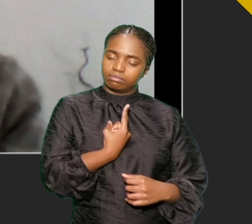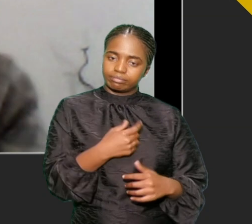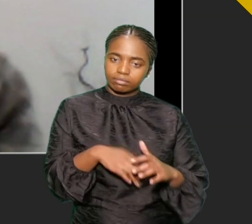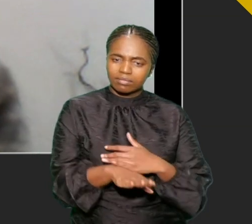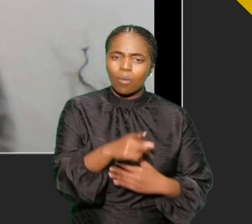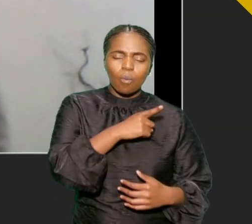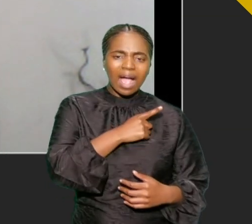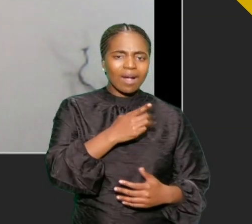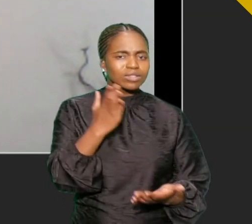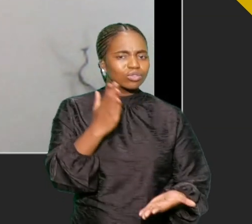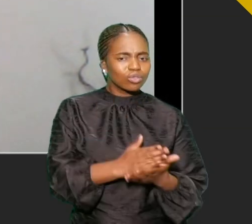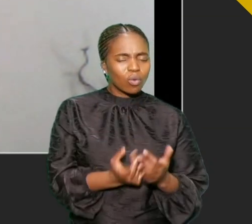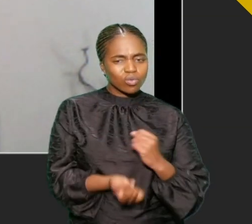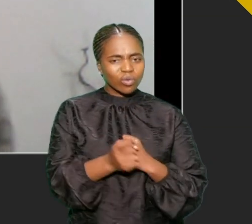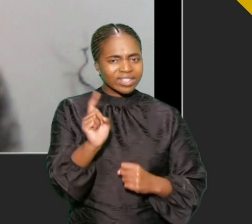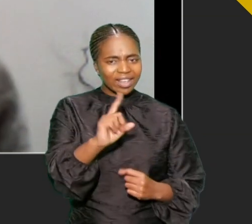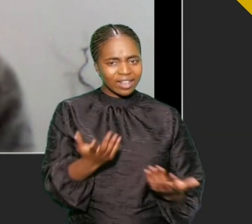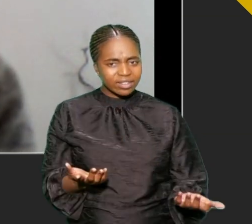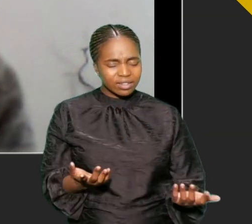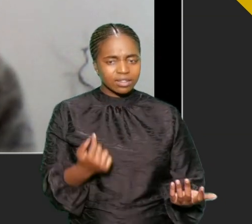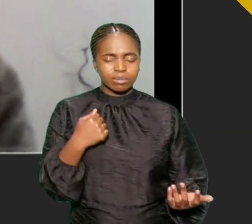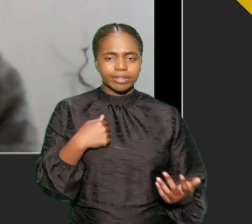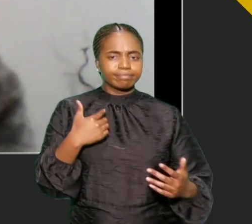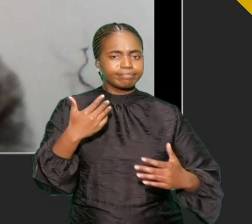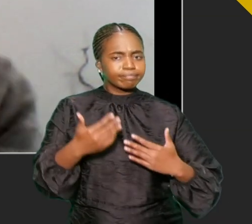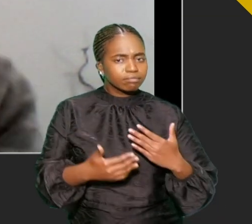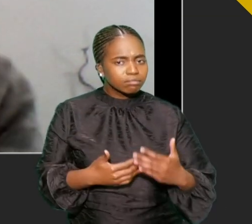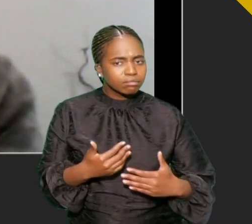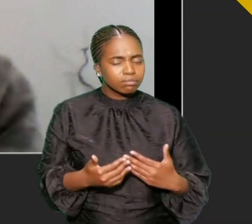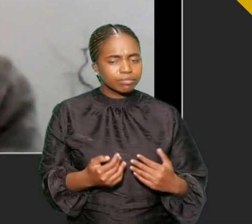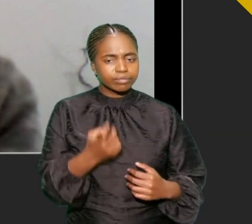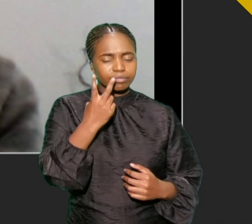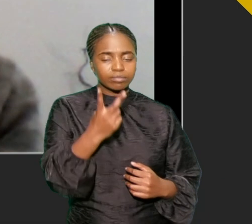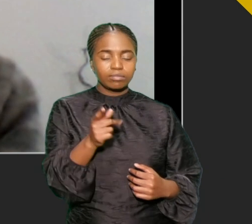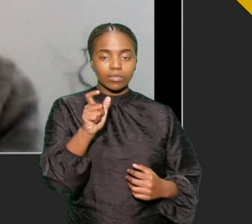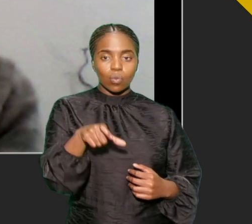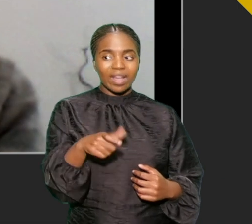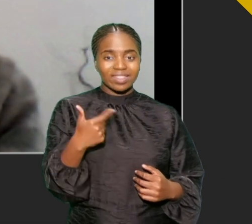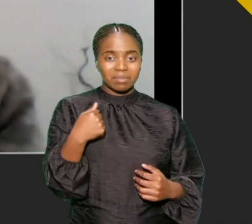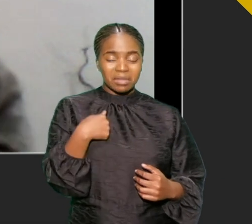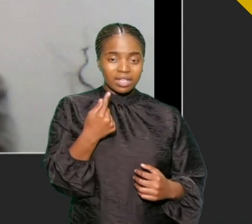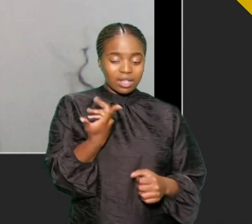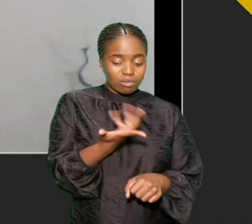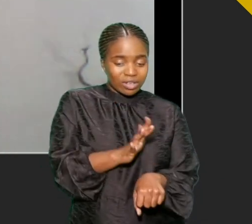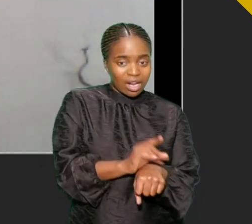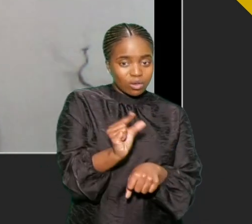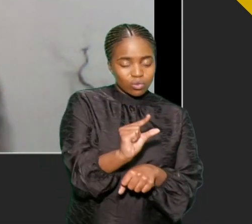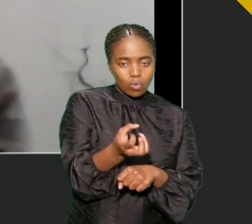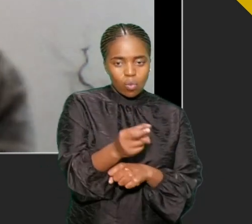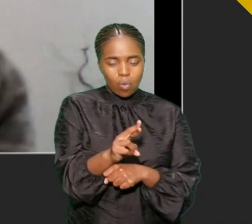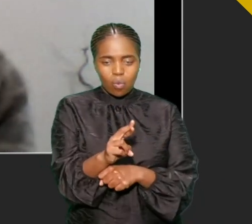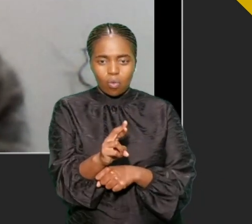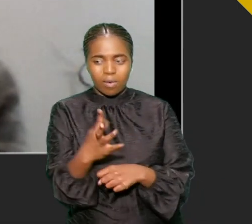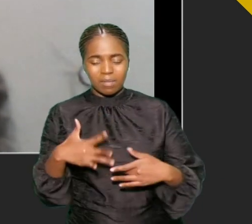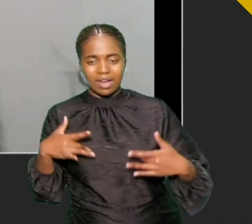because I started doing intense research around it. And I could see the cases of survival were very